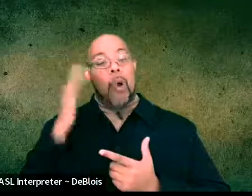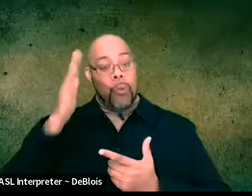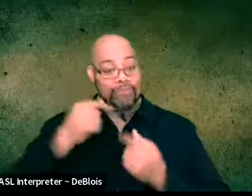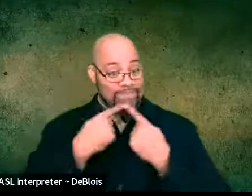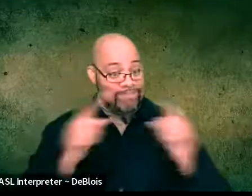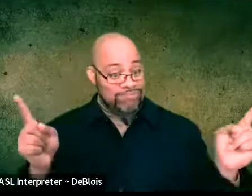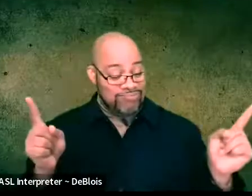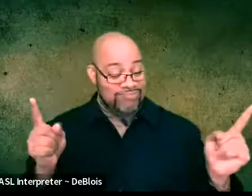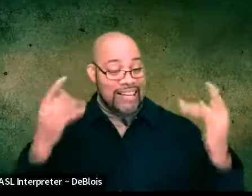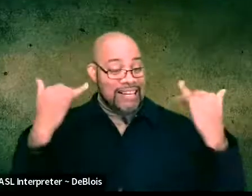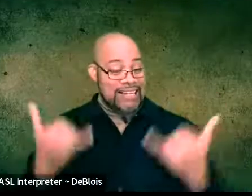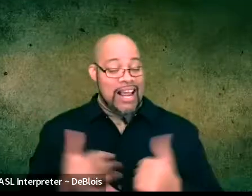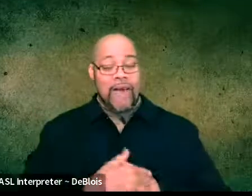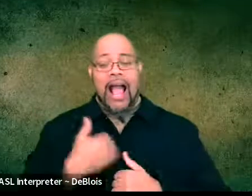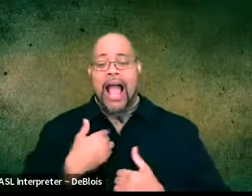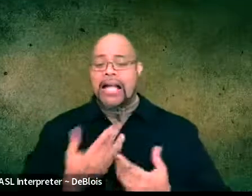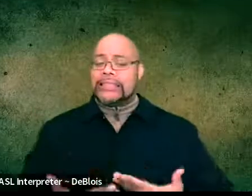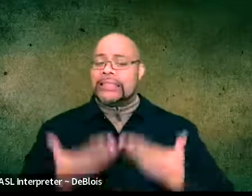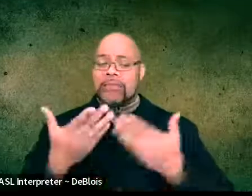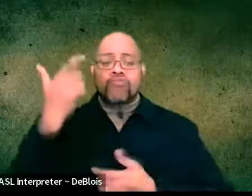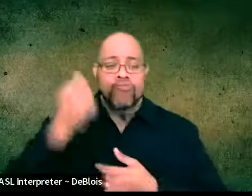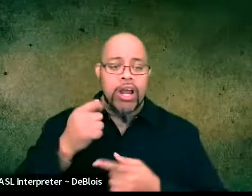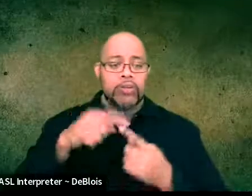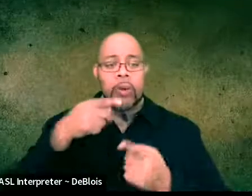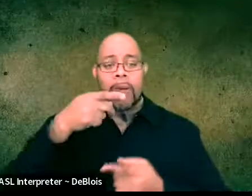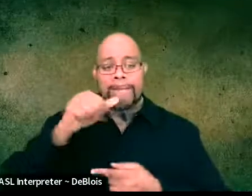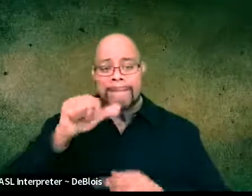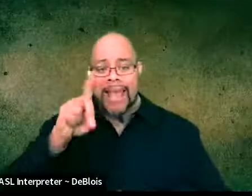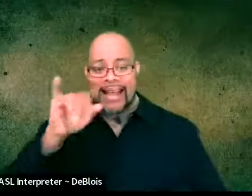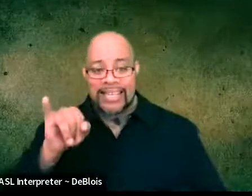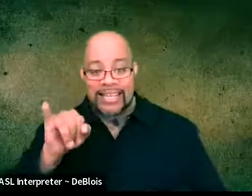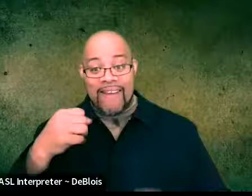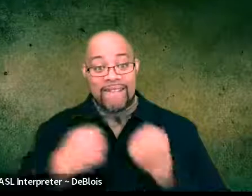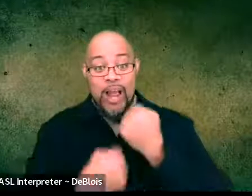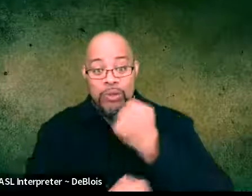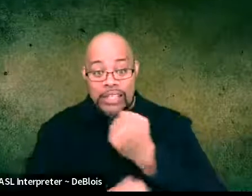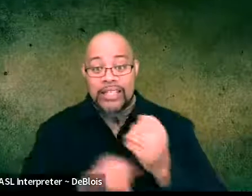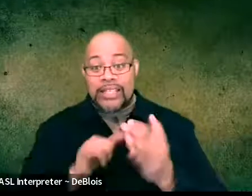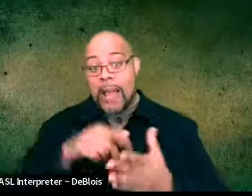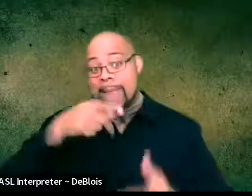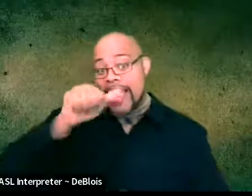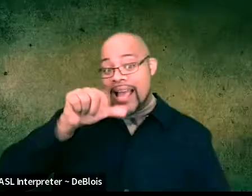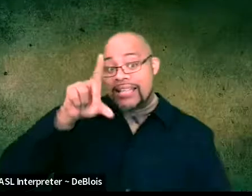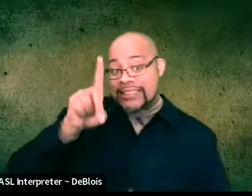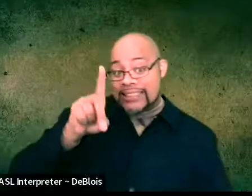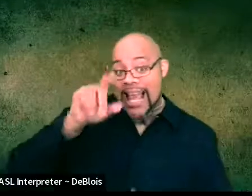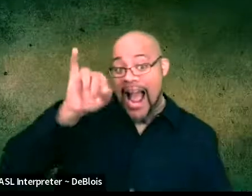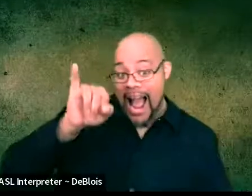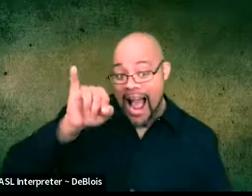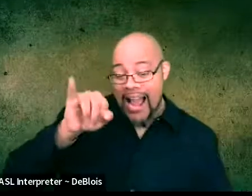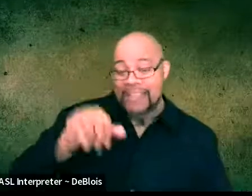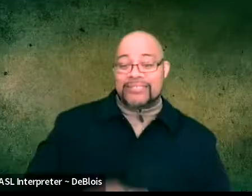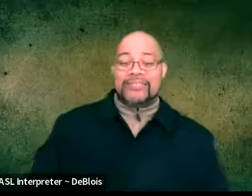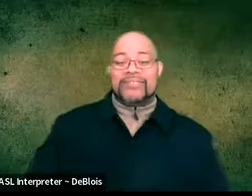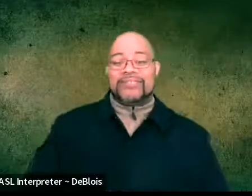the atmosphere. I submitted a grant to the Patty Foundation. That's the Patty,